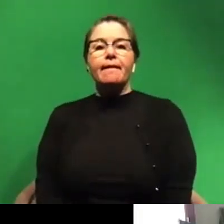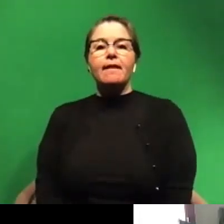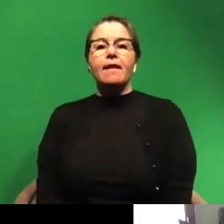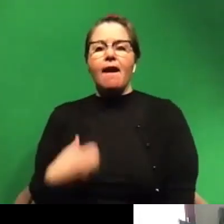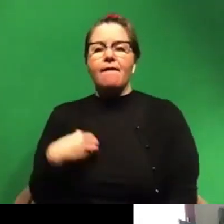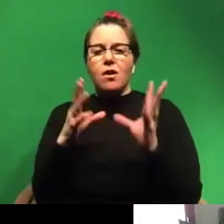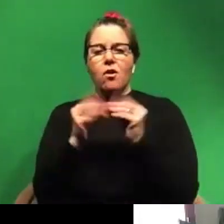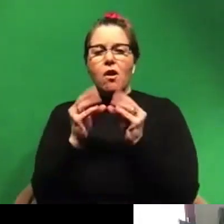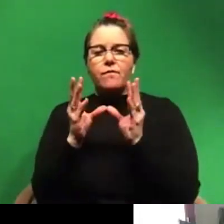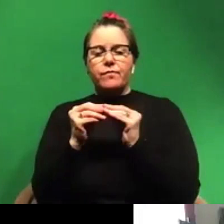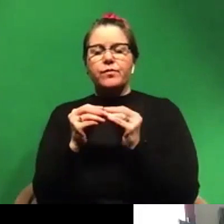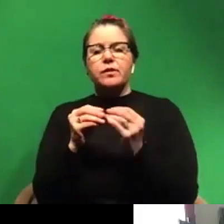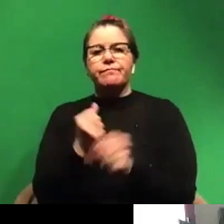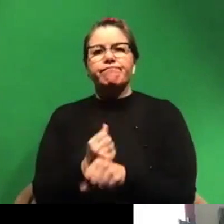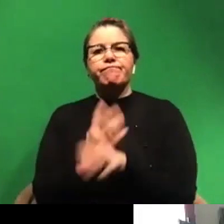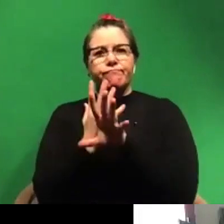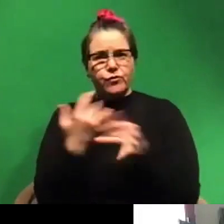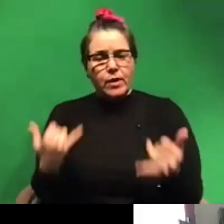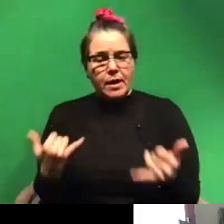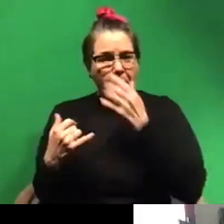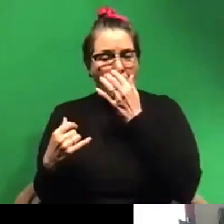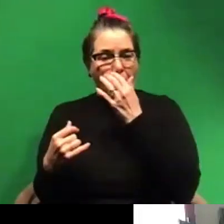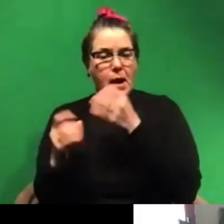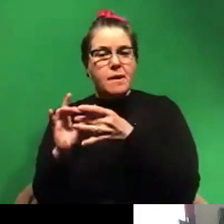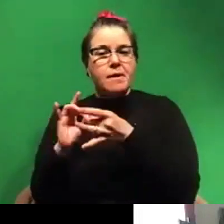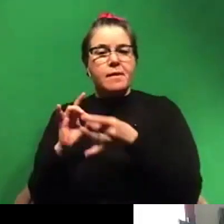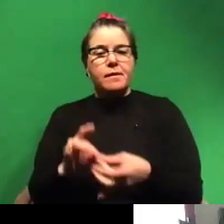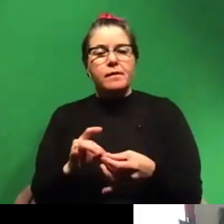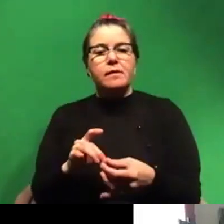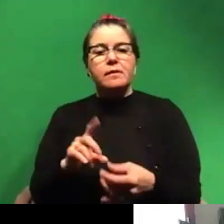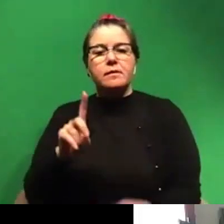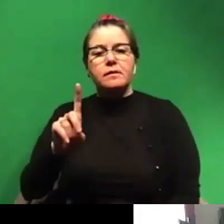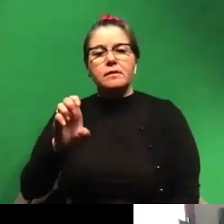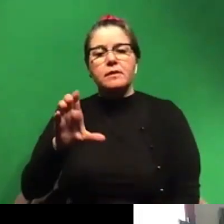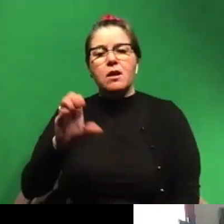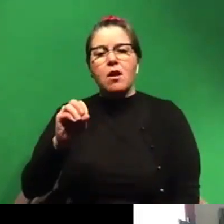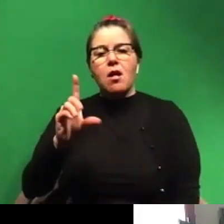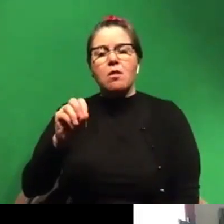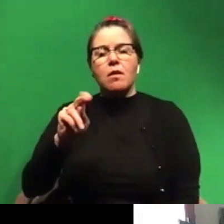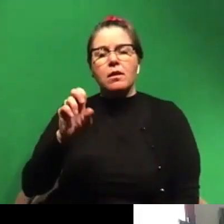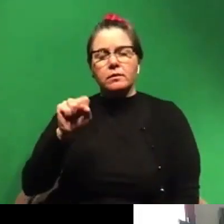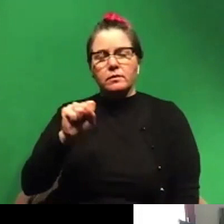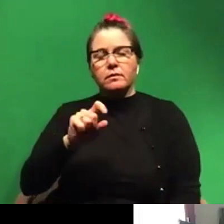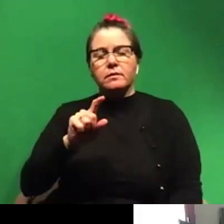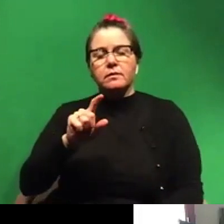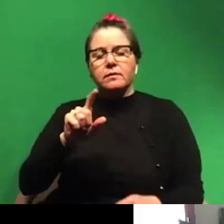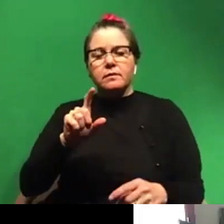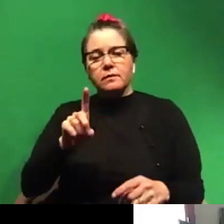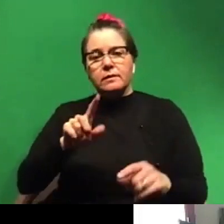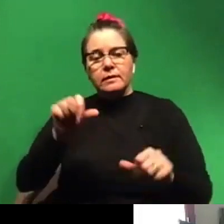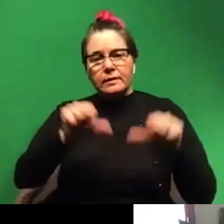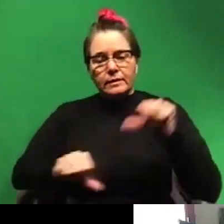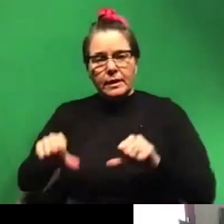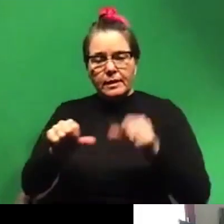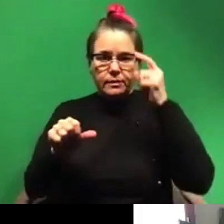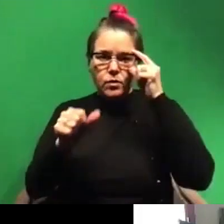going on virtually right now on called Decolonized Science, and it's run by a woman who's thought